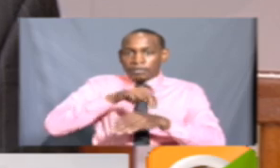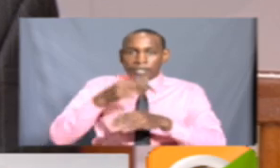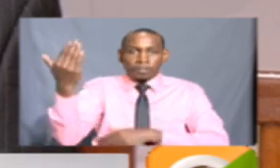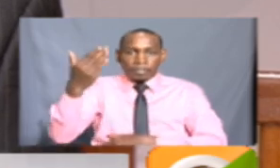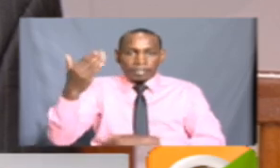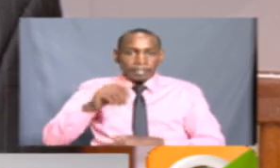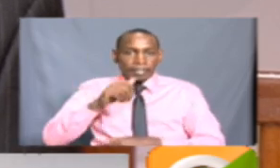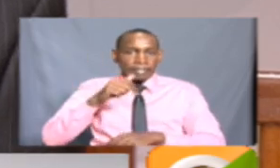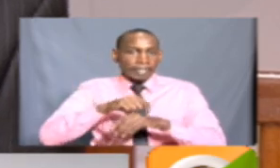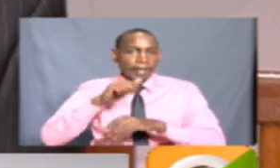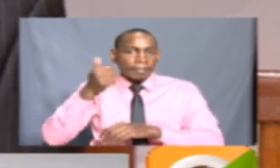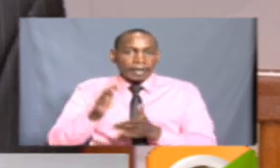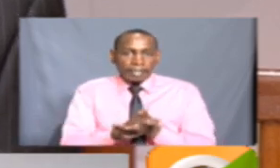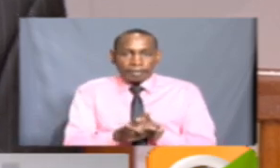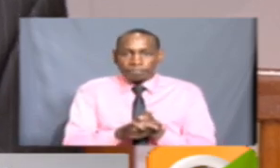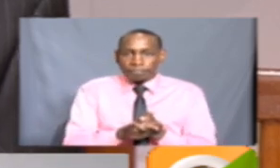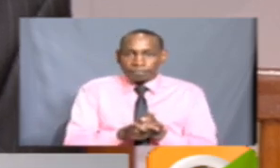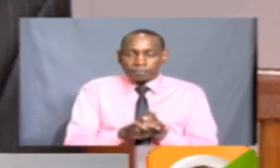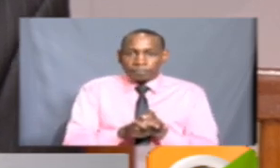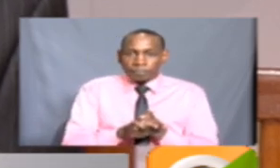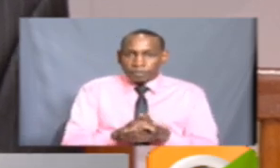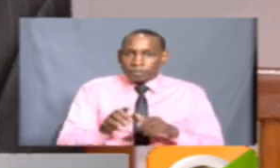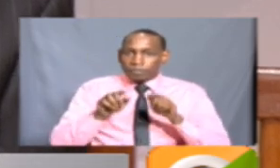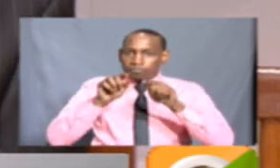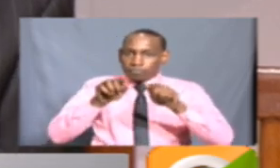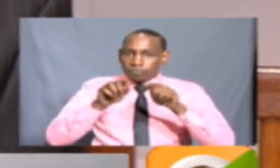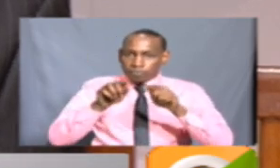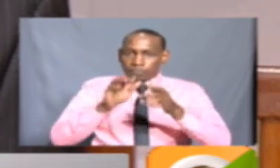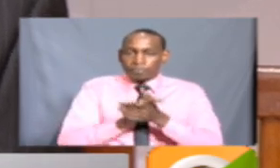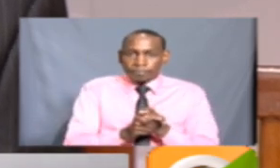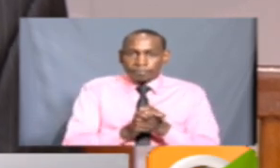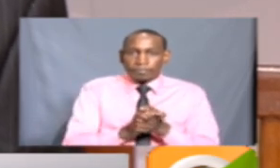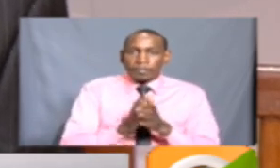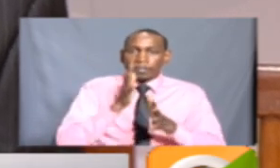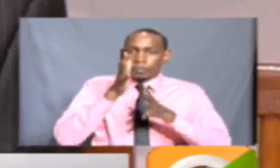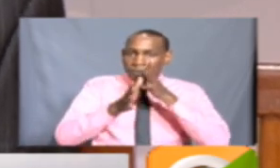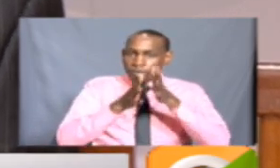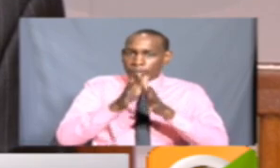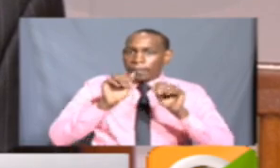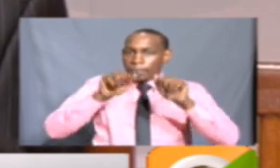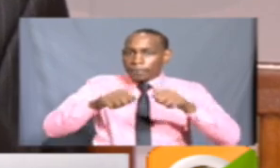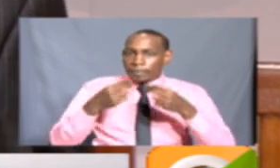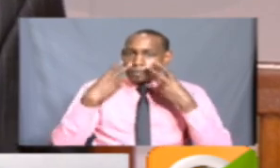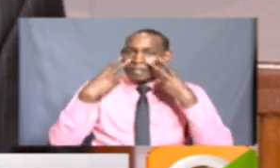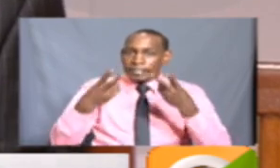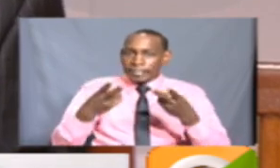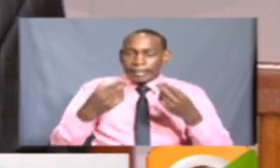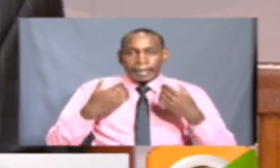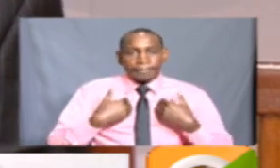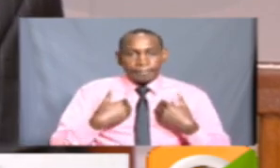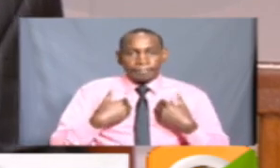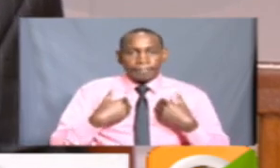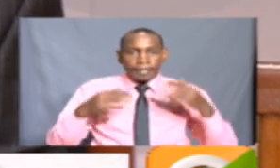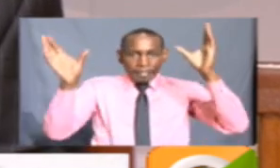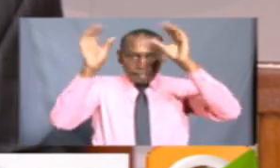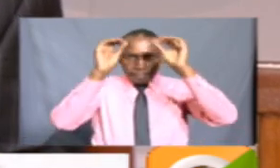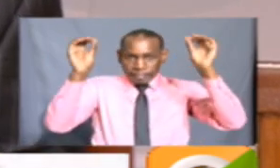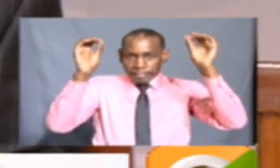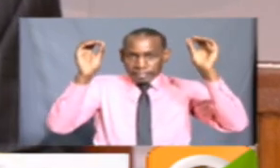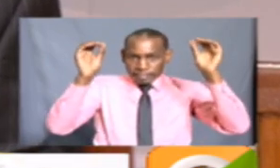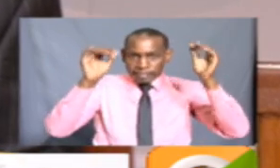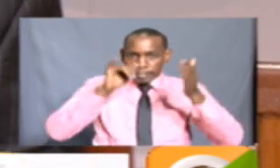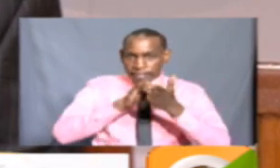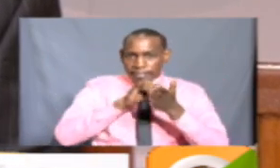time where he was equivocating, prevaricating, double-speaking, you can see that you have got a president here who